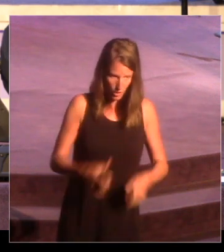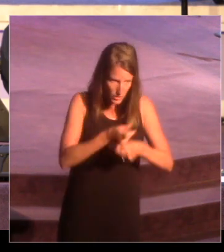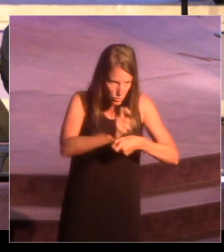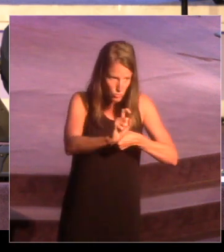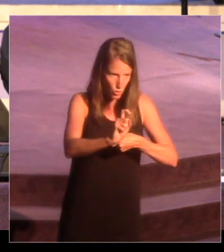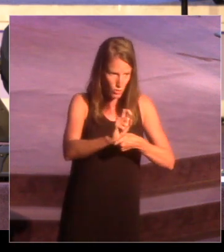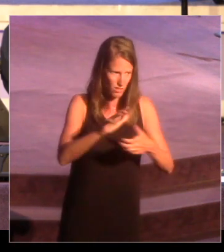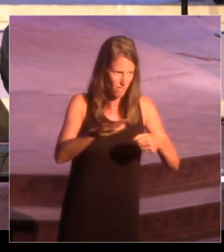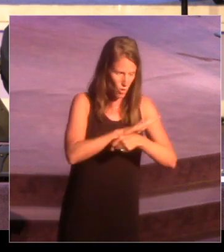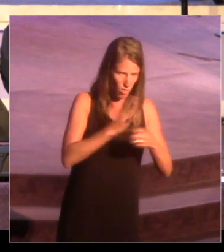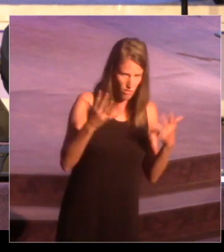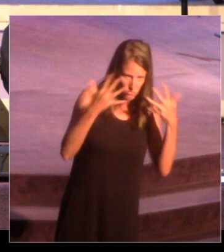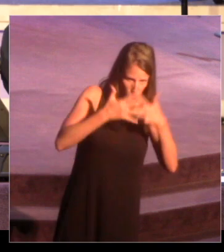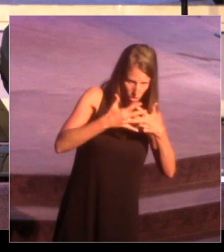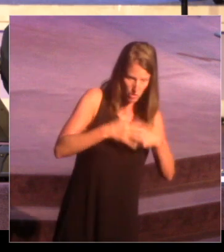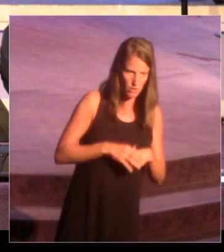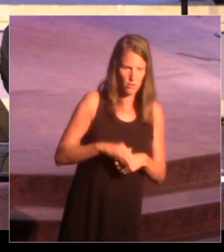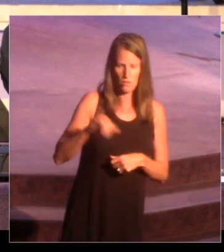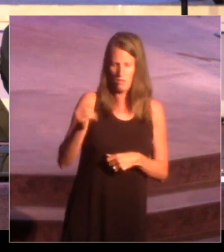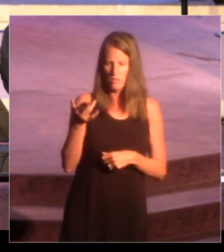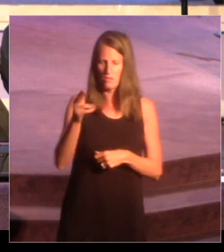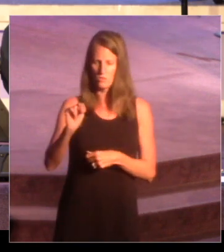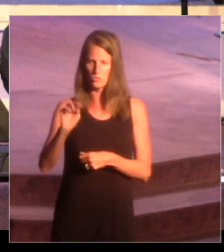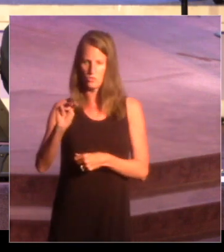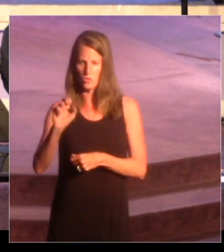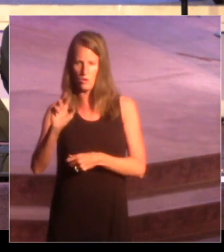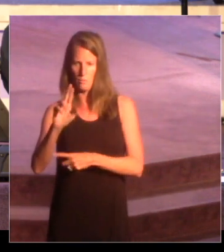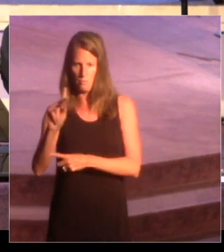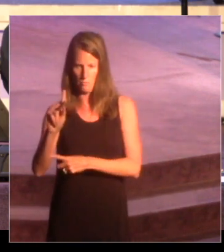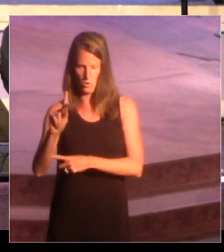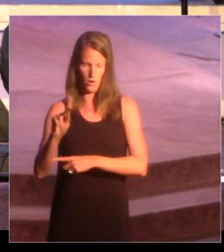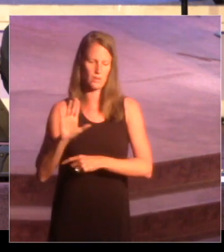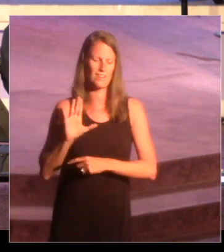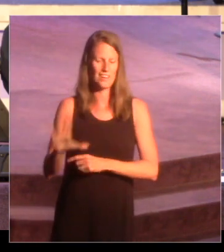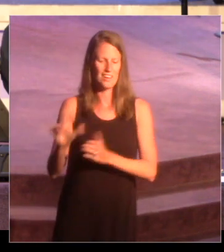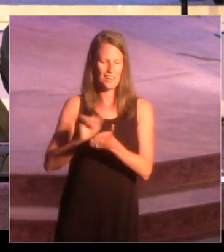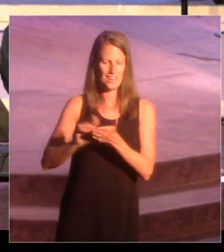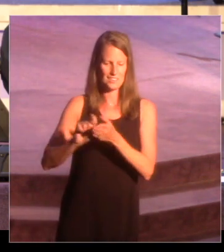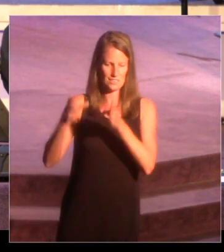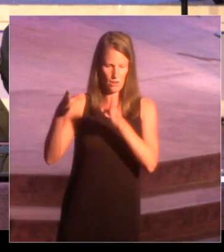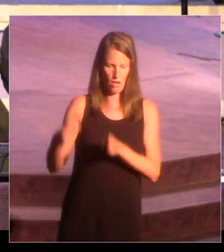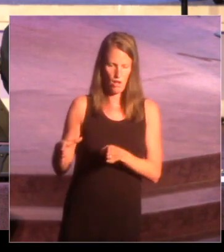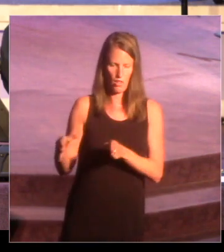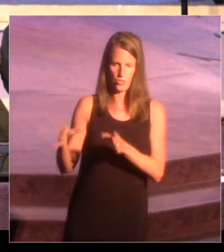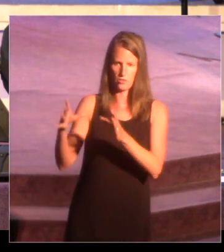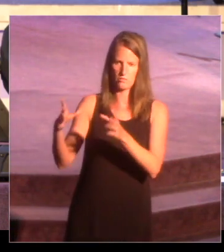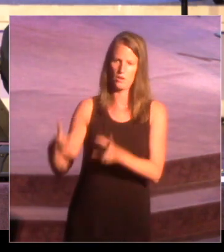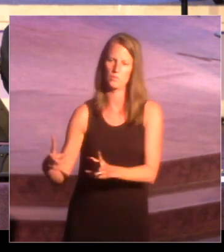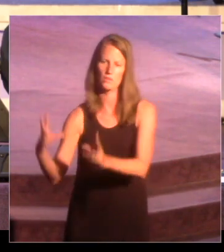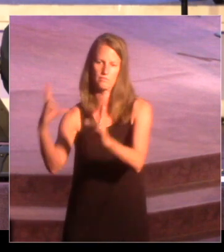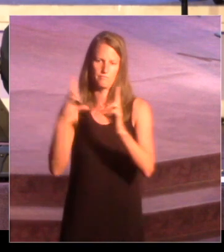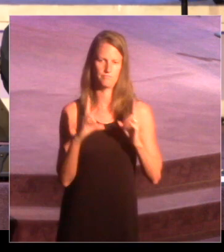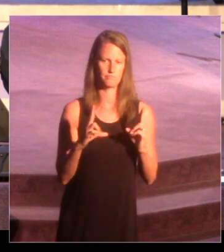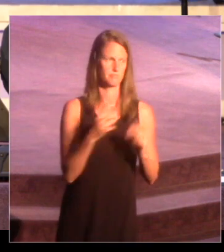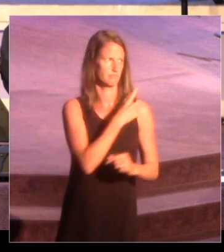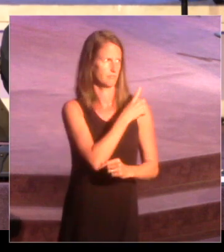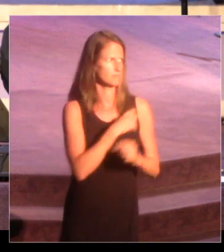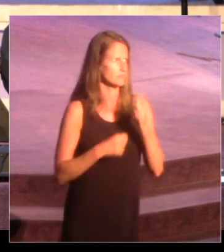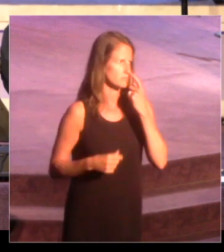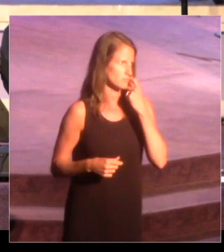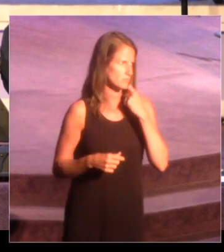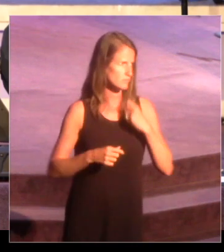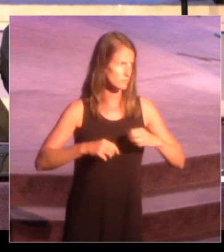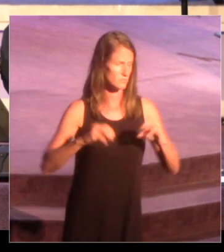full of darkness. John Mark Comer, in his book, The Ruthless Elimination of Hurry, this is what he says. It'll be up on the screen.